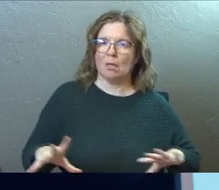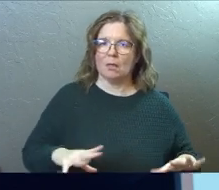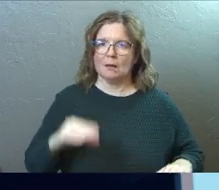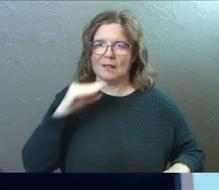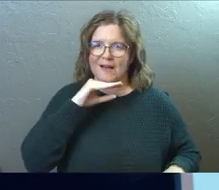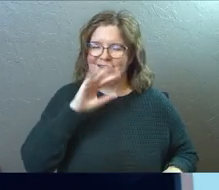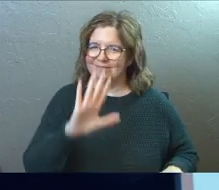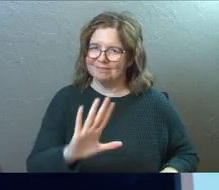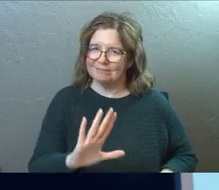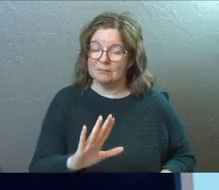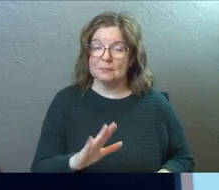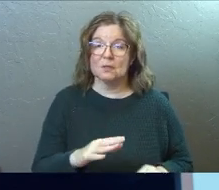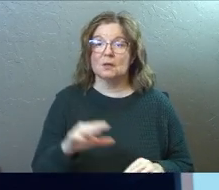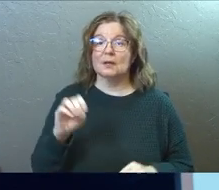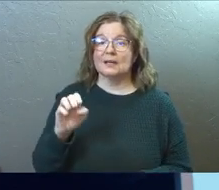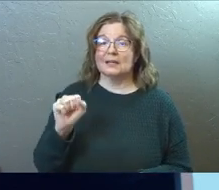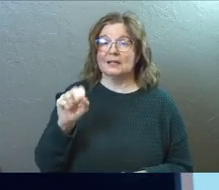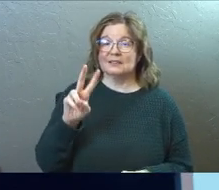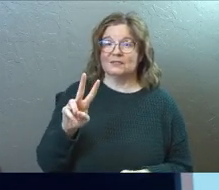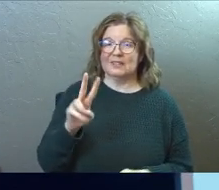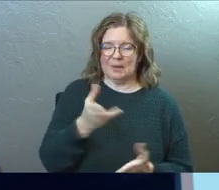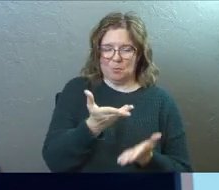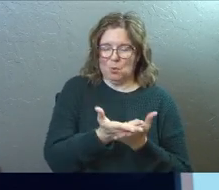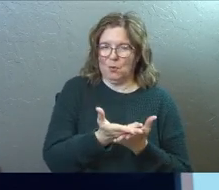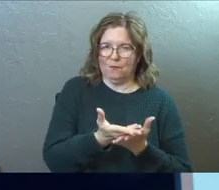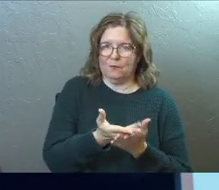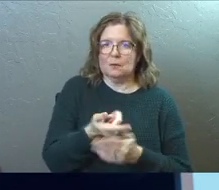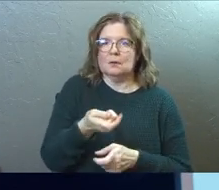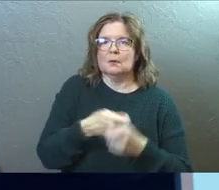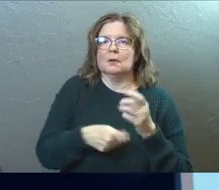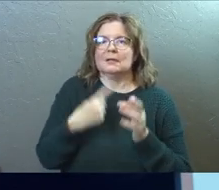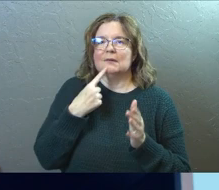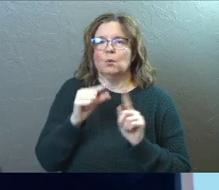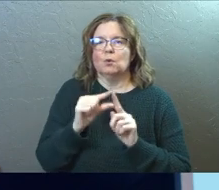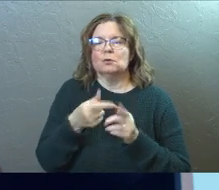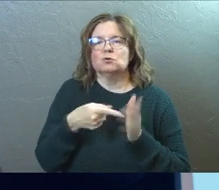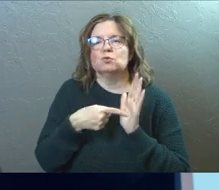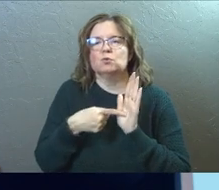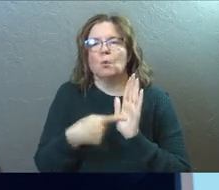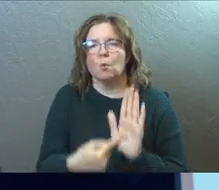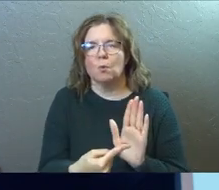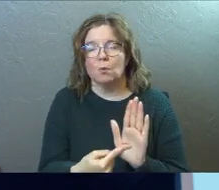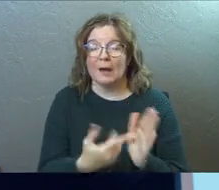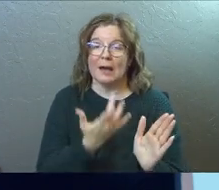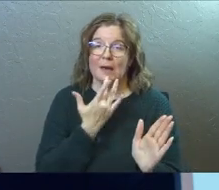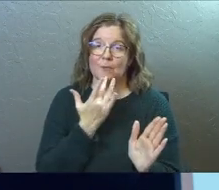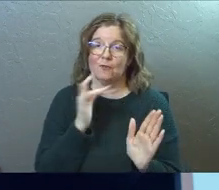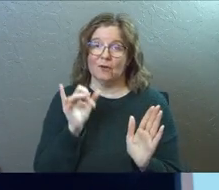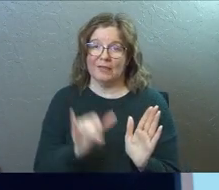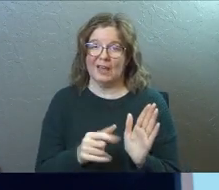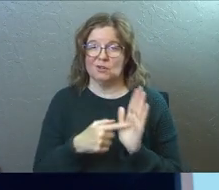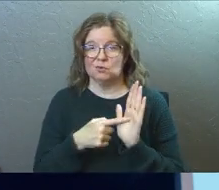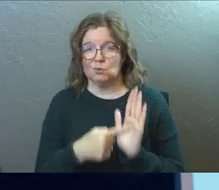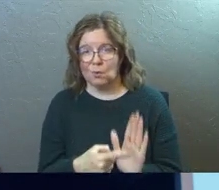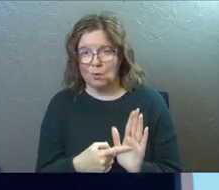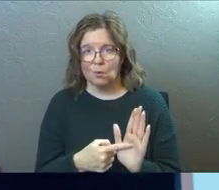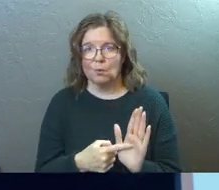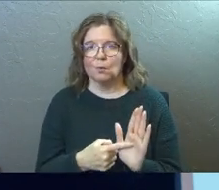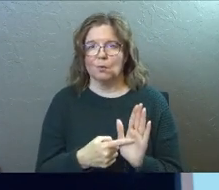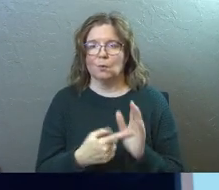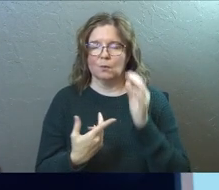and lying. So in the ESV, instead of prove it, it says show it, which I kind of prefer that